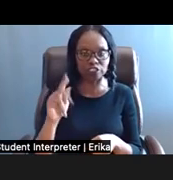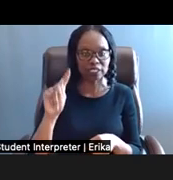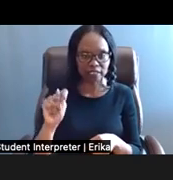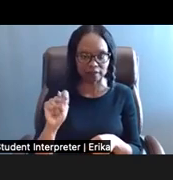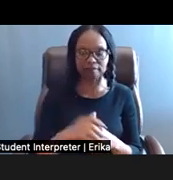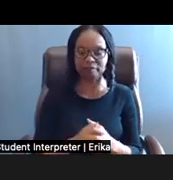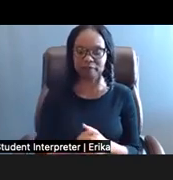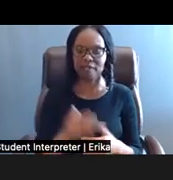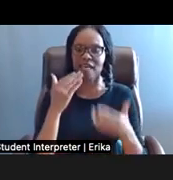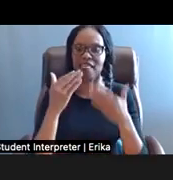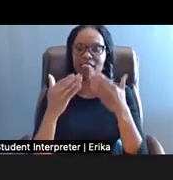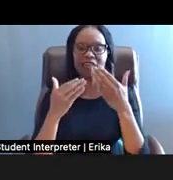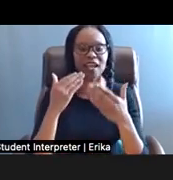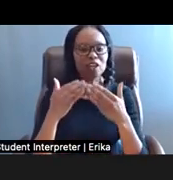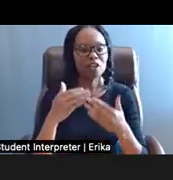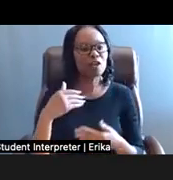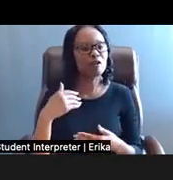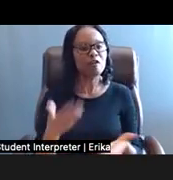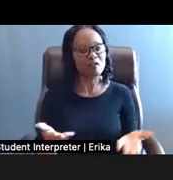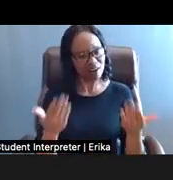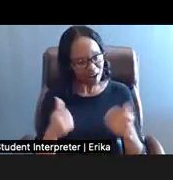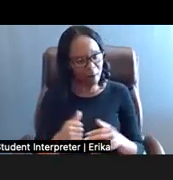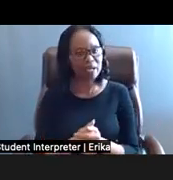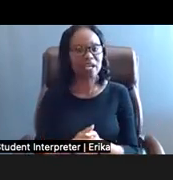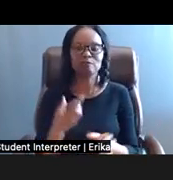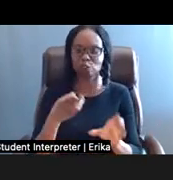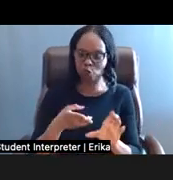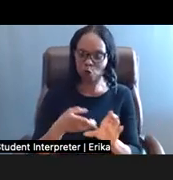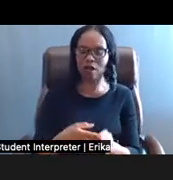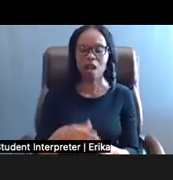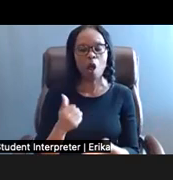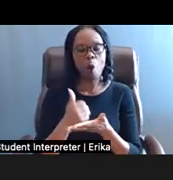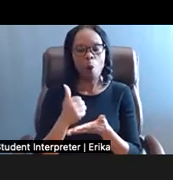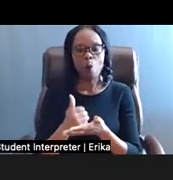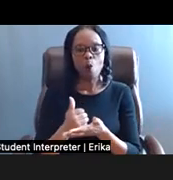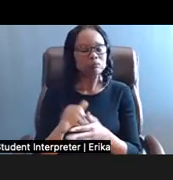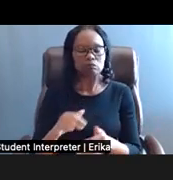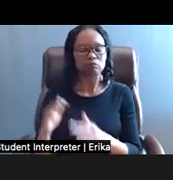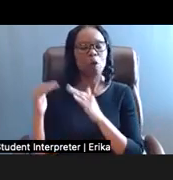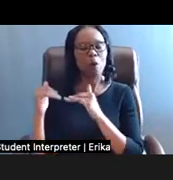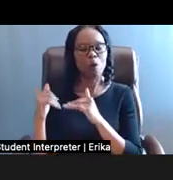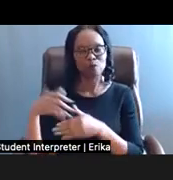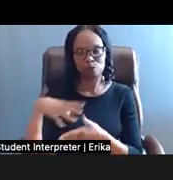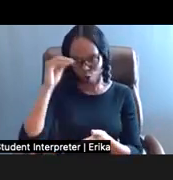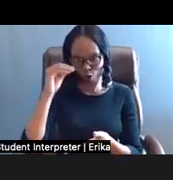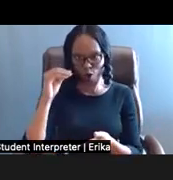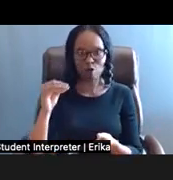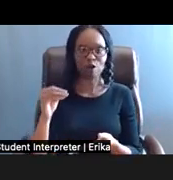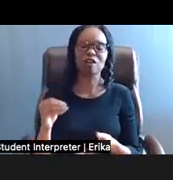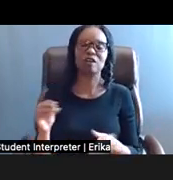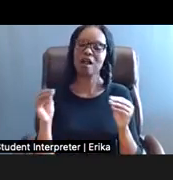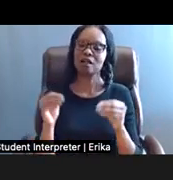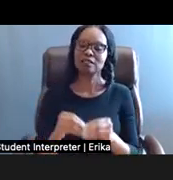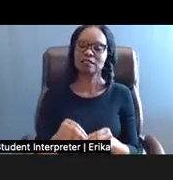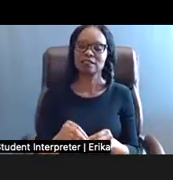Thank you so much for coming, and I hope you learned a lot about coral reefs and related topics to the book Under a